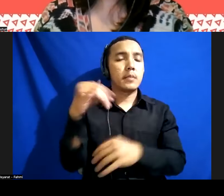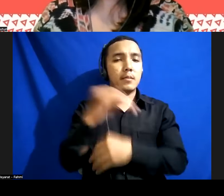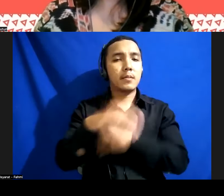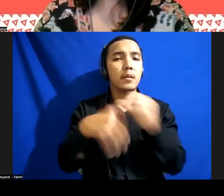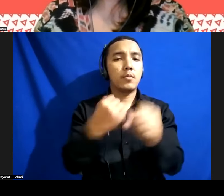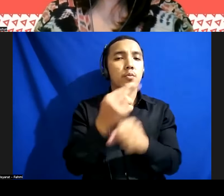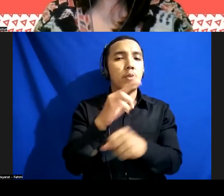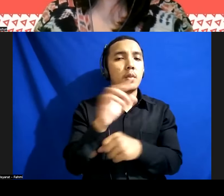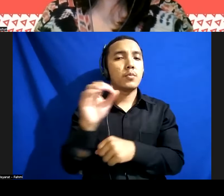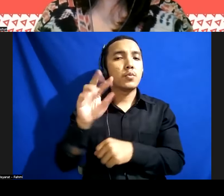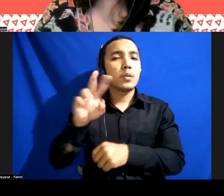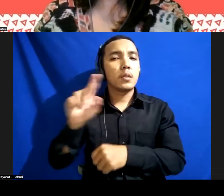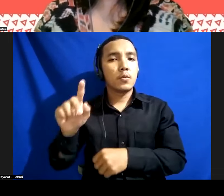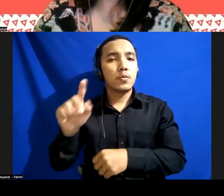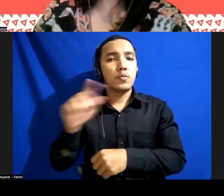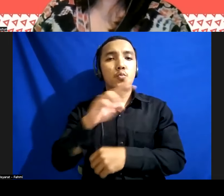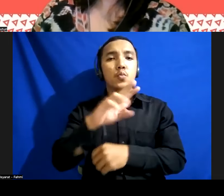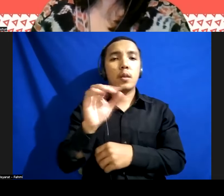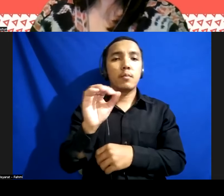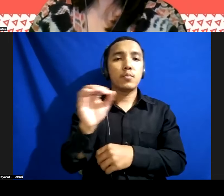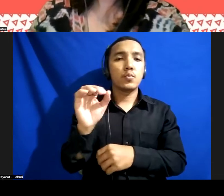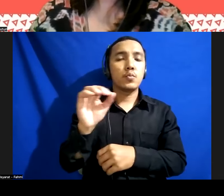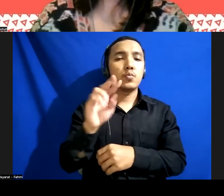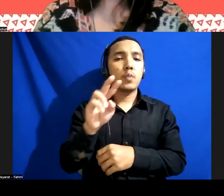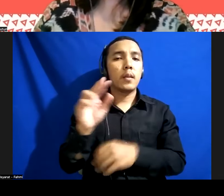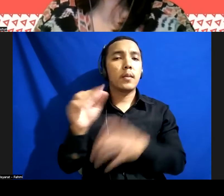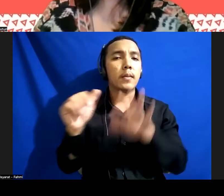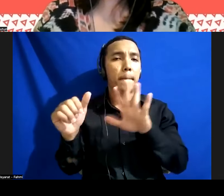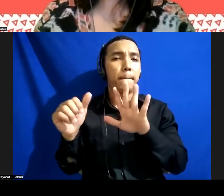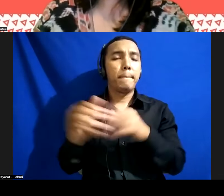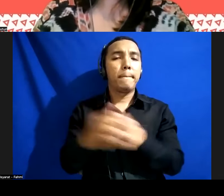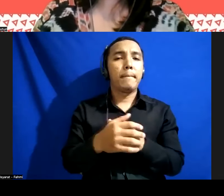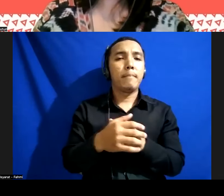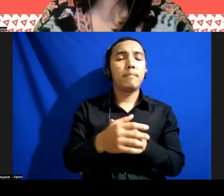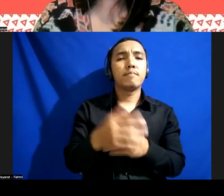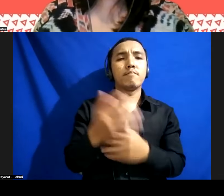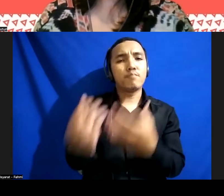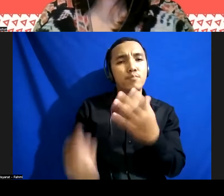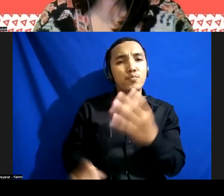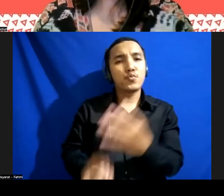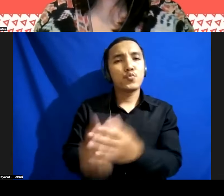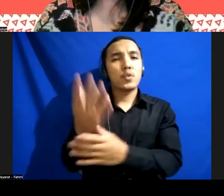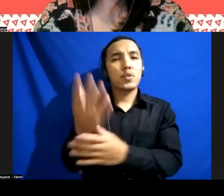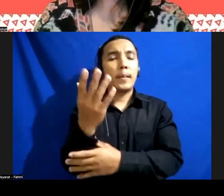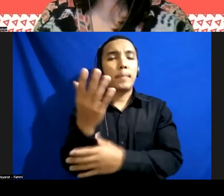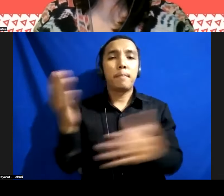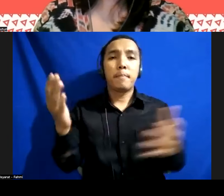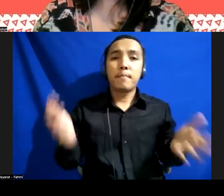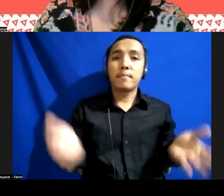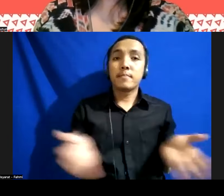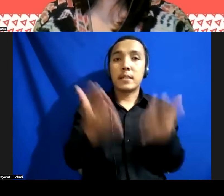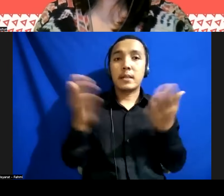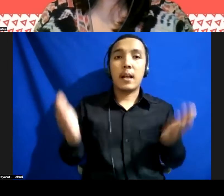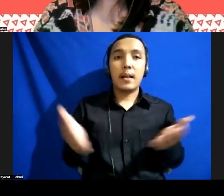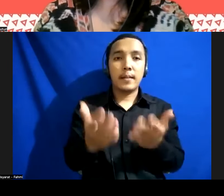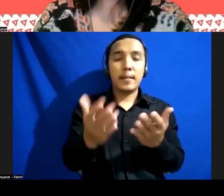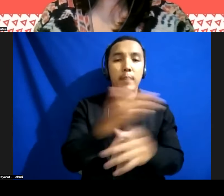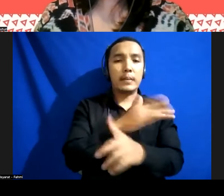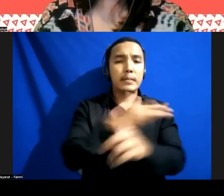with our latest midterm development plan for 2021 to 2026, which is to realize prosperity and welfare for